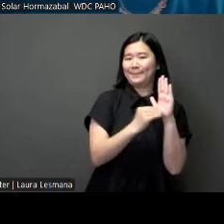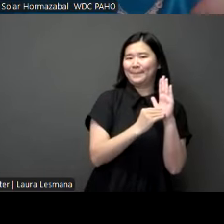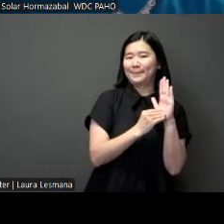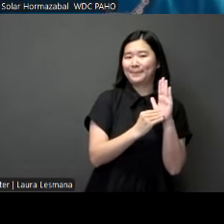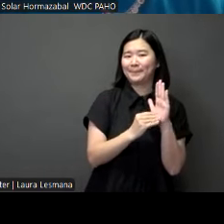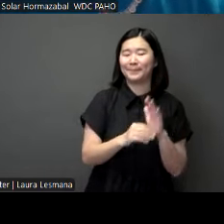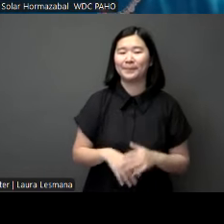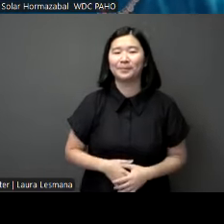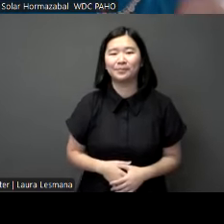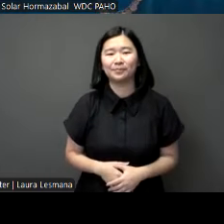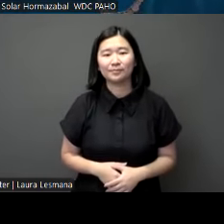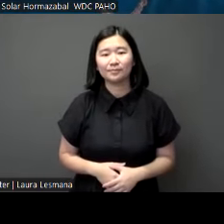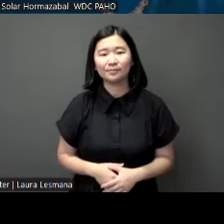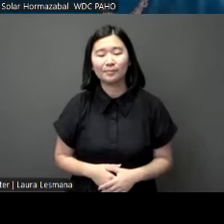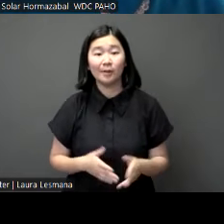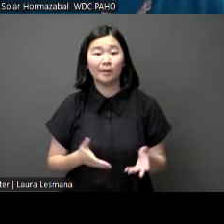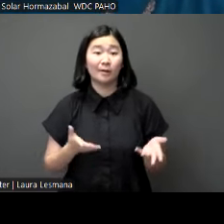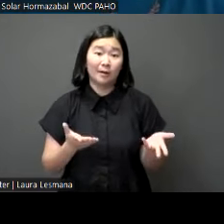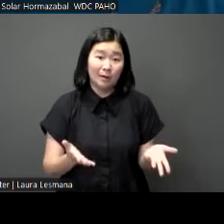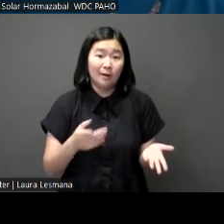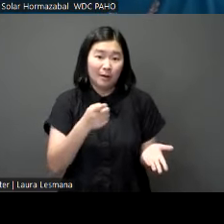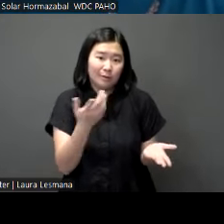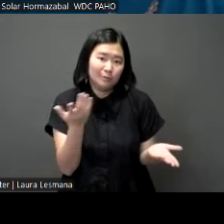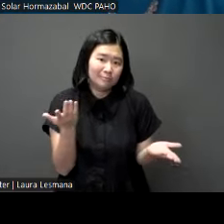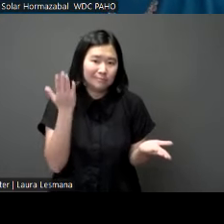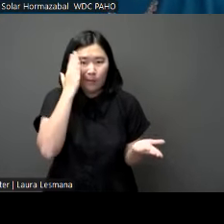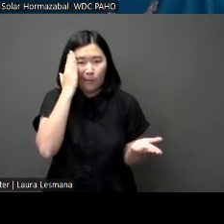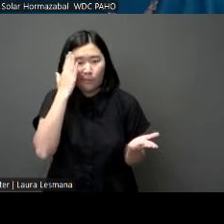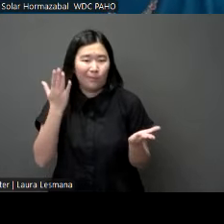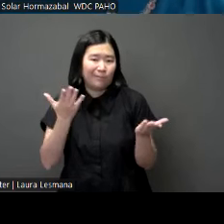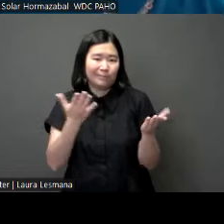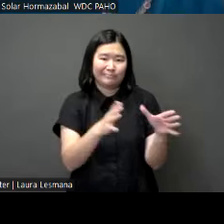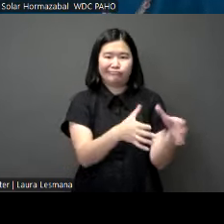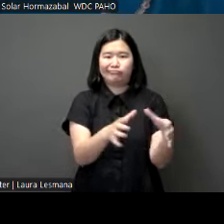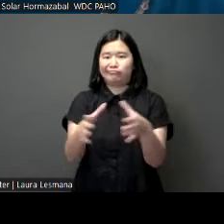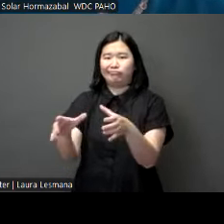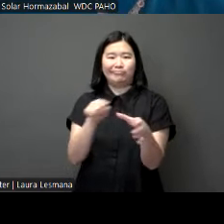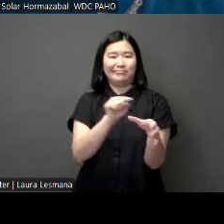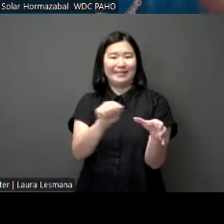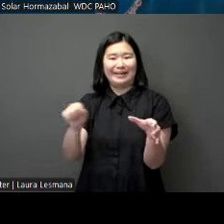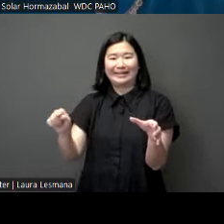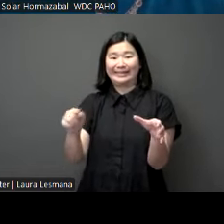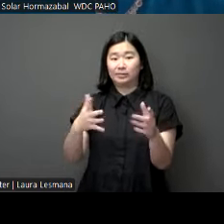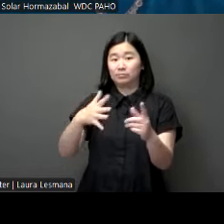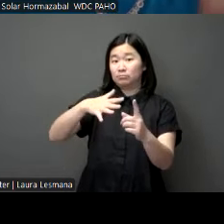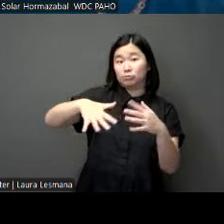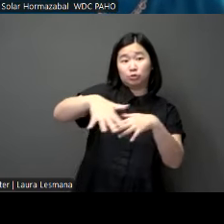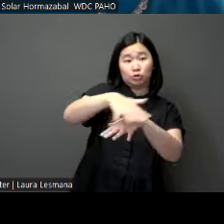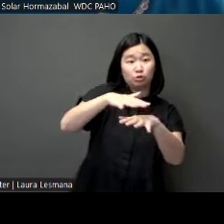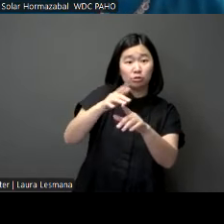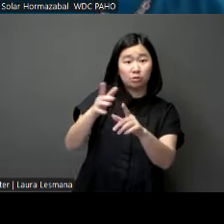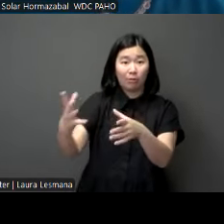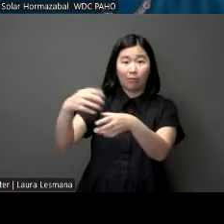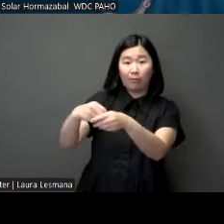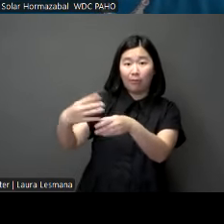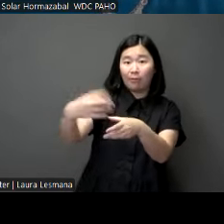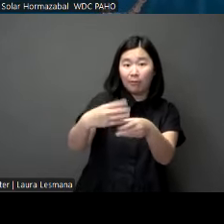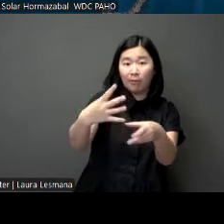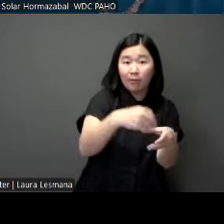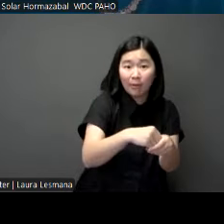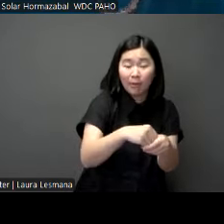to look at the recommendations, what kind of changes we need to make in the program. And we want to change that